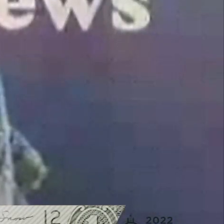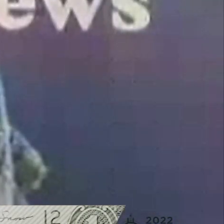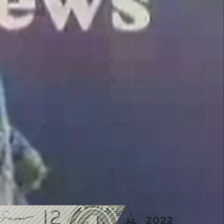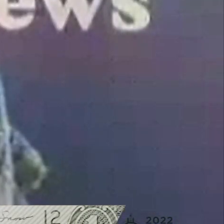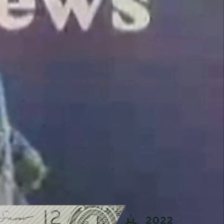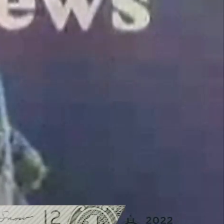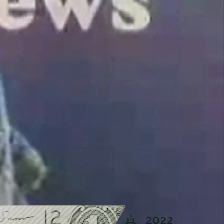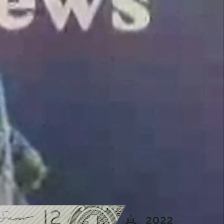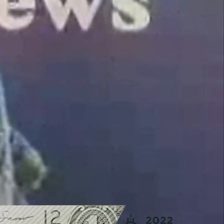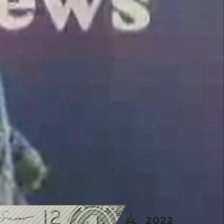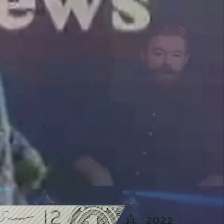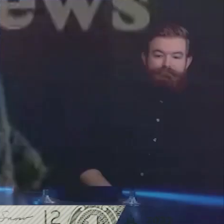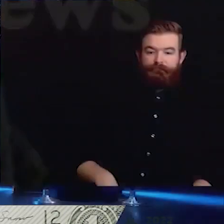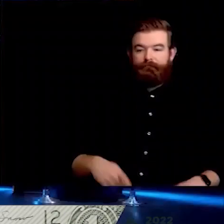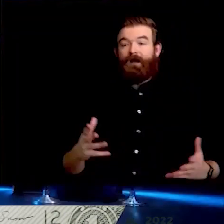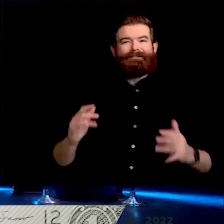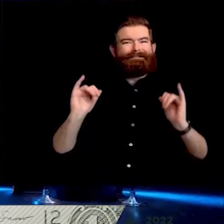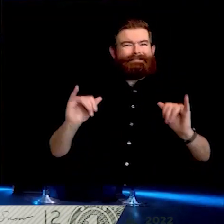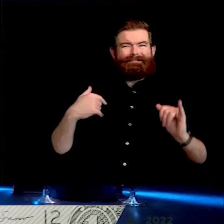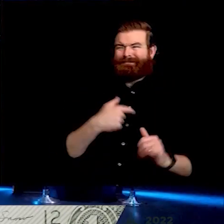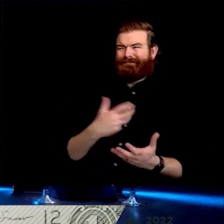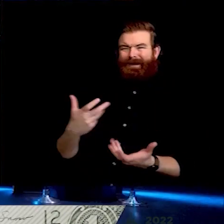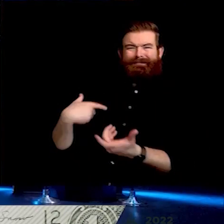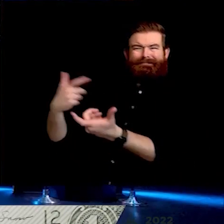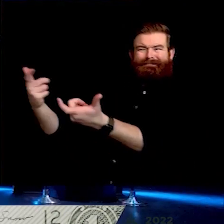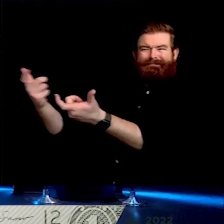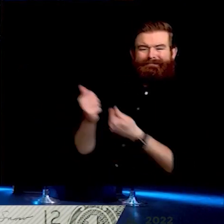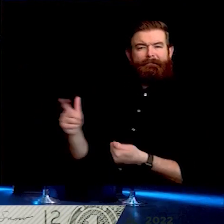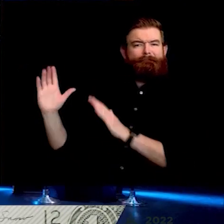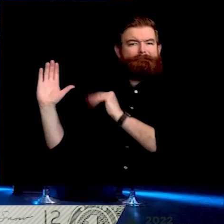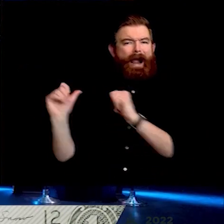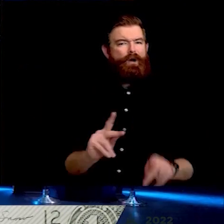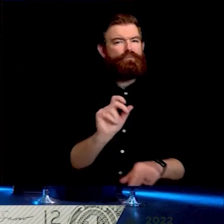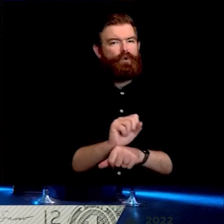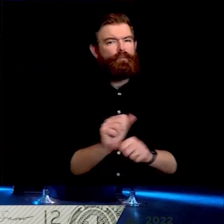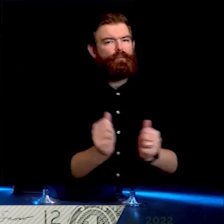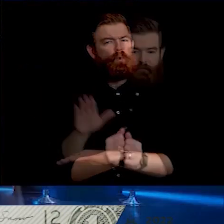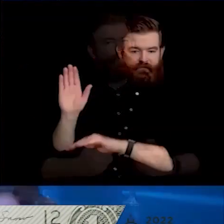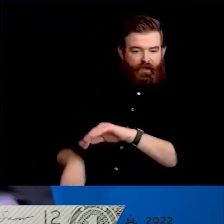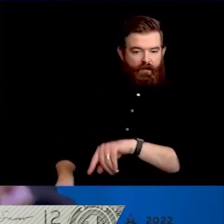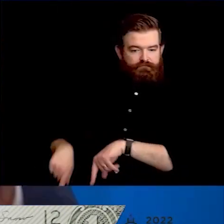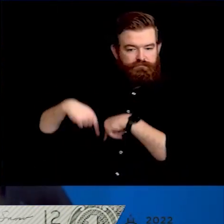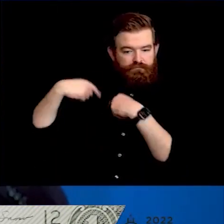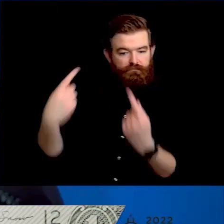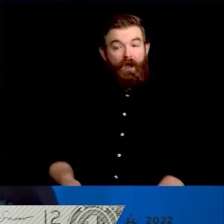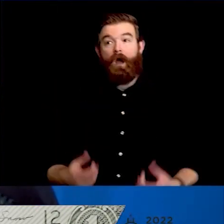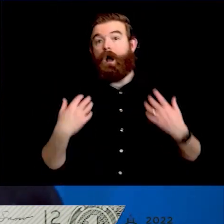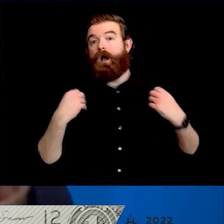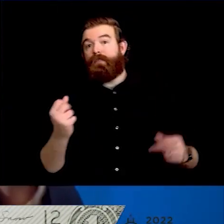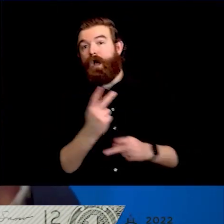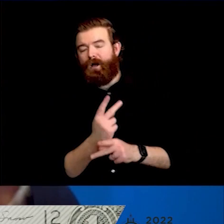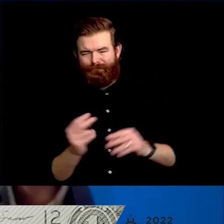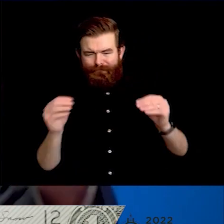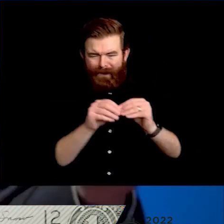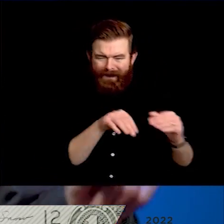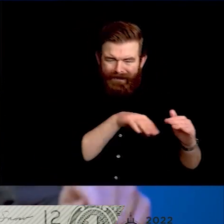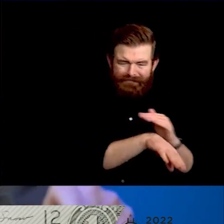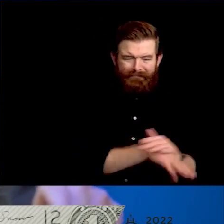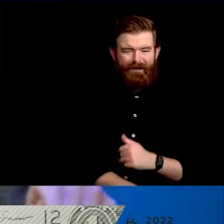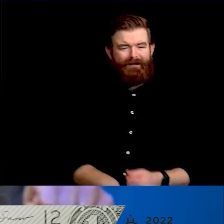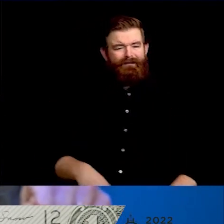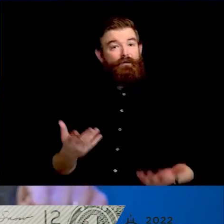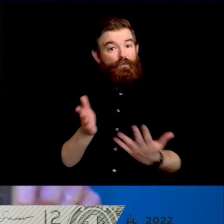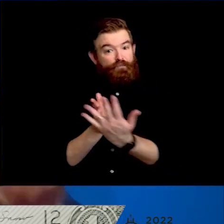high here. But there were a number of things in this address that were quite surprising